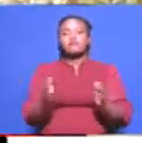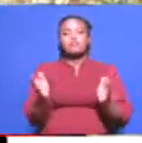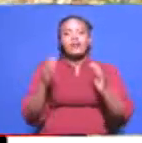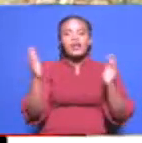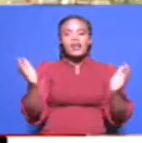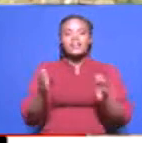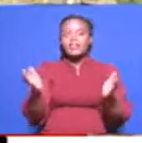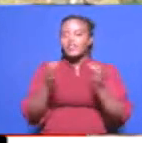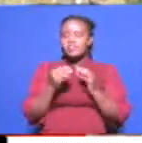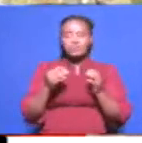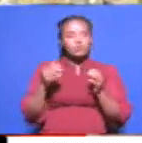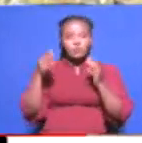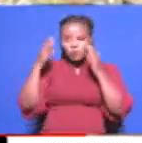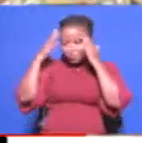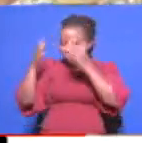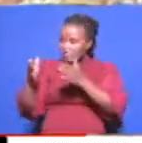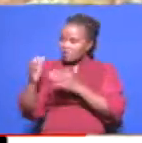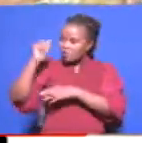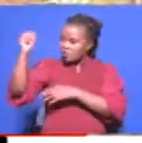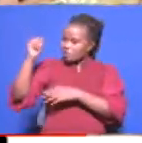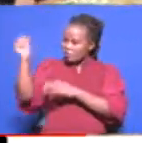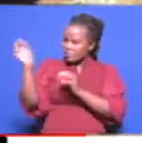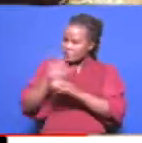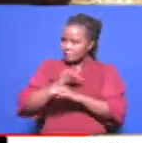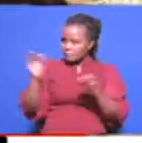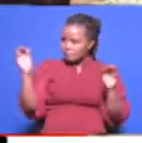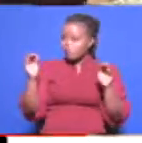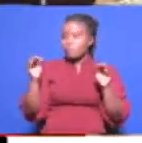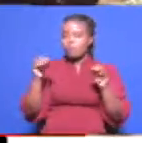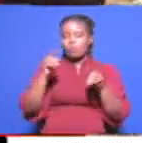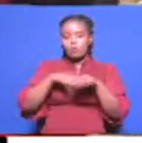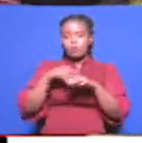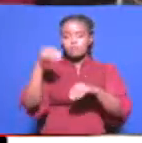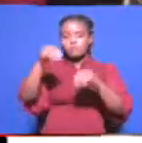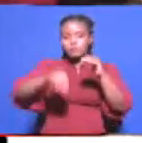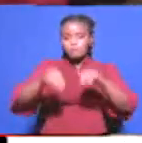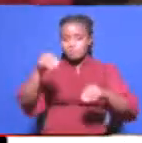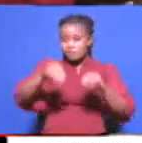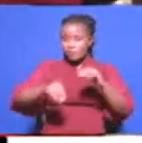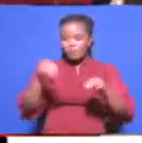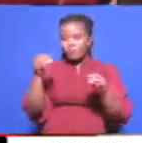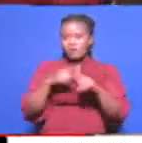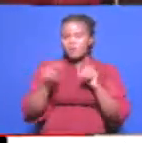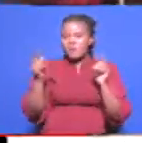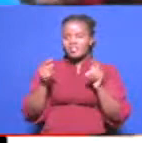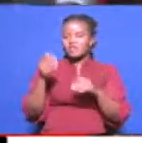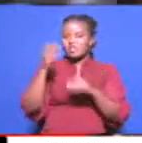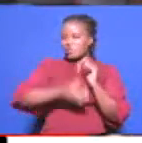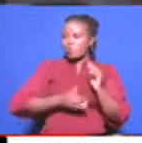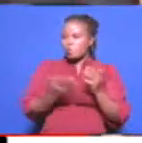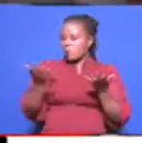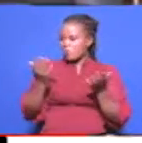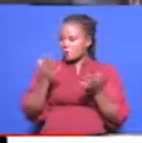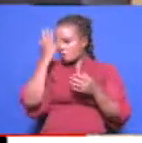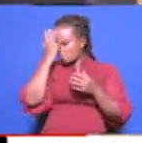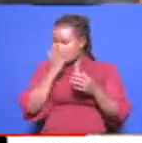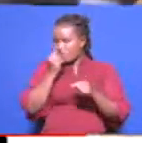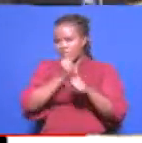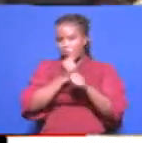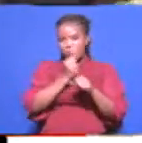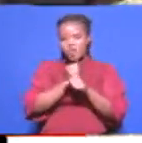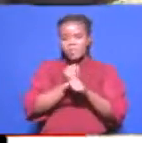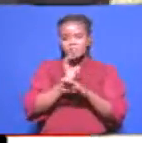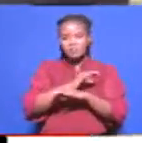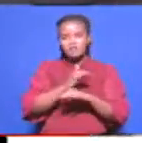neutrality while dealing with politicians during the electioneering period and not to shy away from performing their duties.